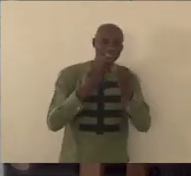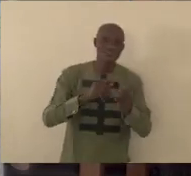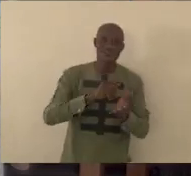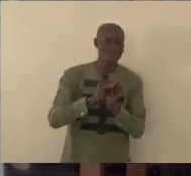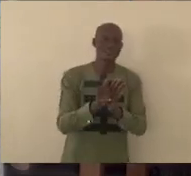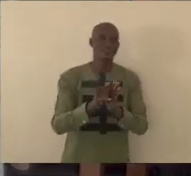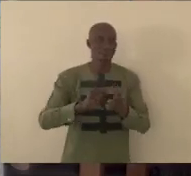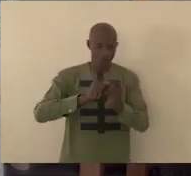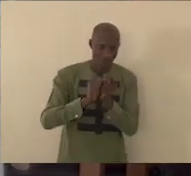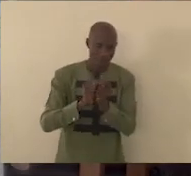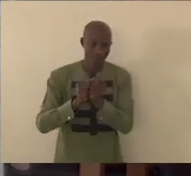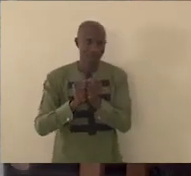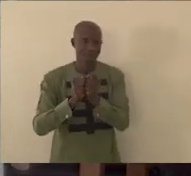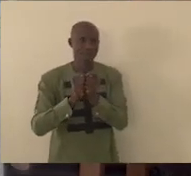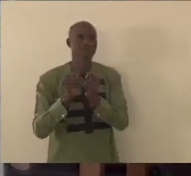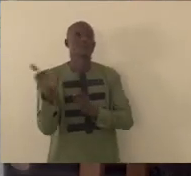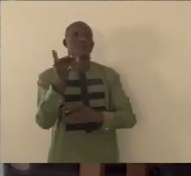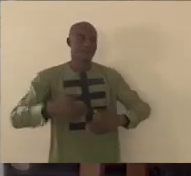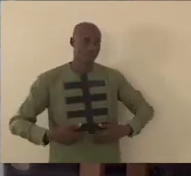young will lie down together.